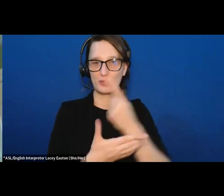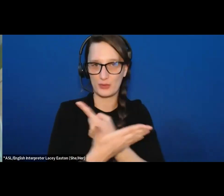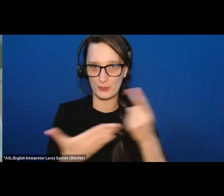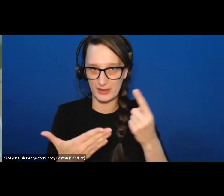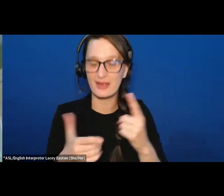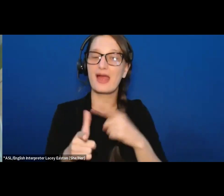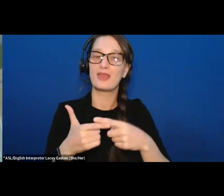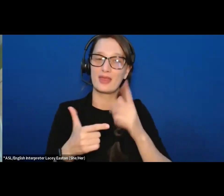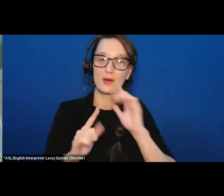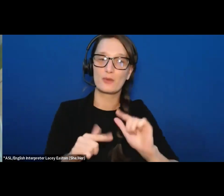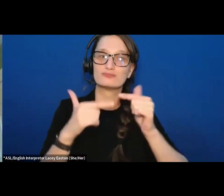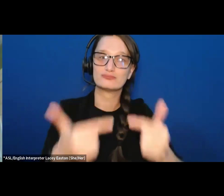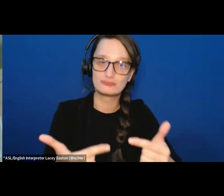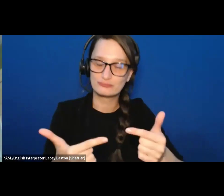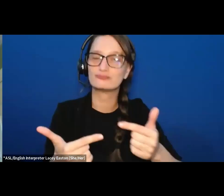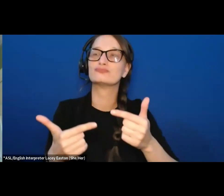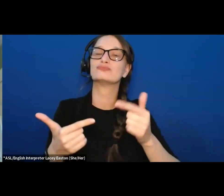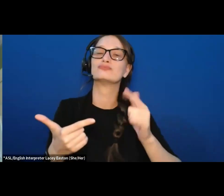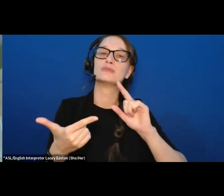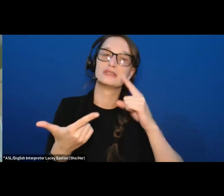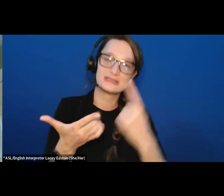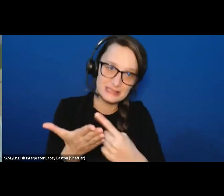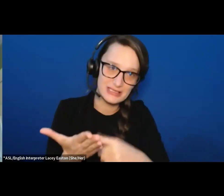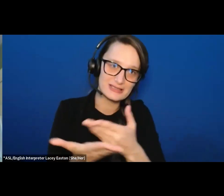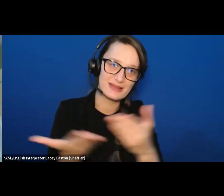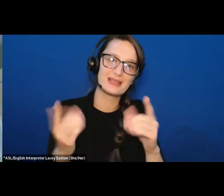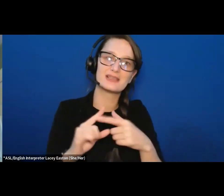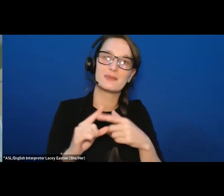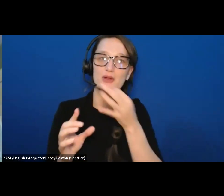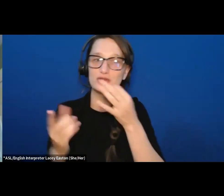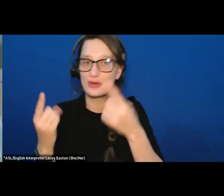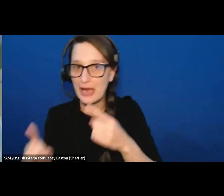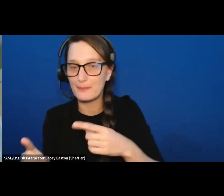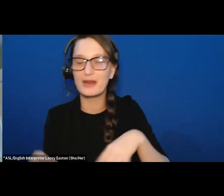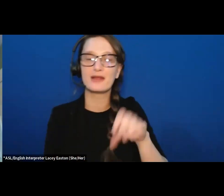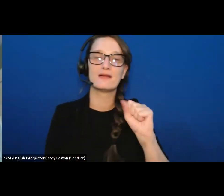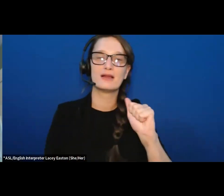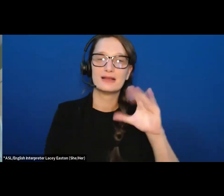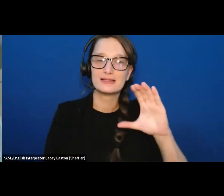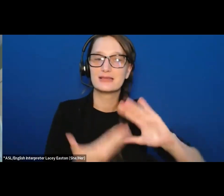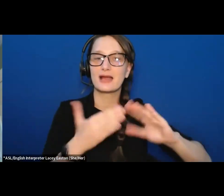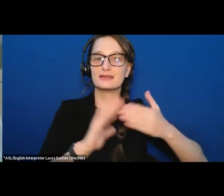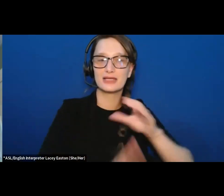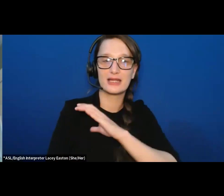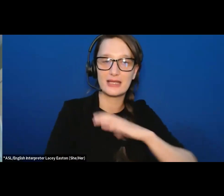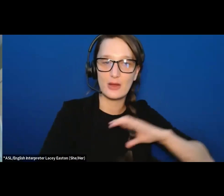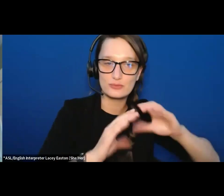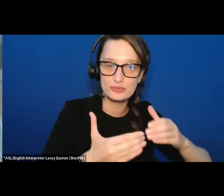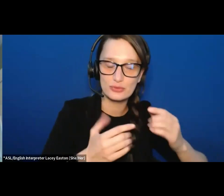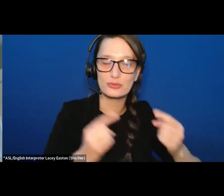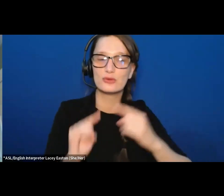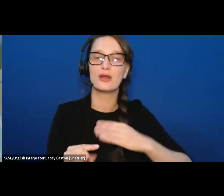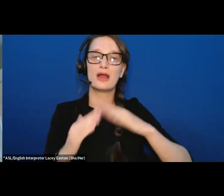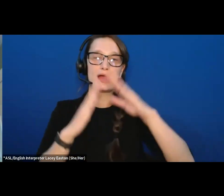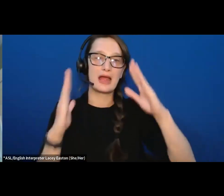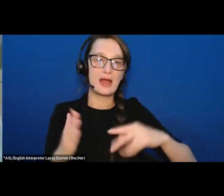going to talk about some of the upcoming things we have going on. We've got the Sac City Council coming up for one of our housing projects. We have